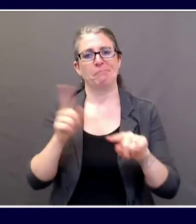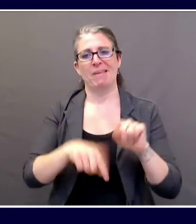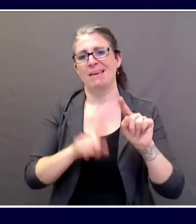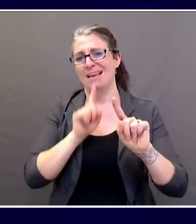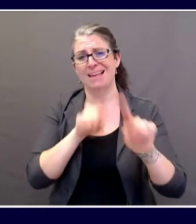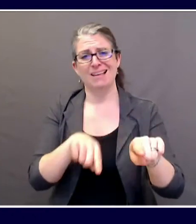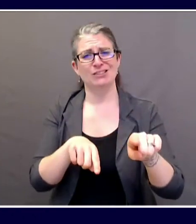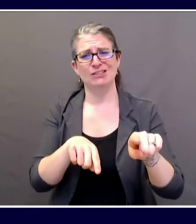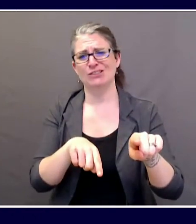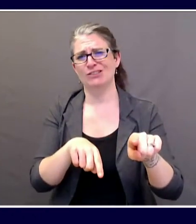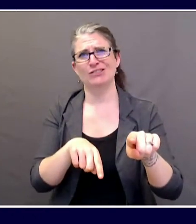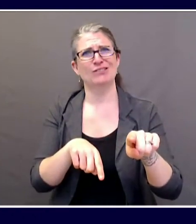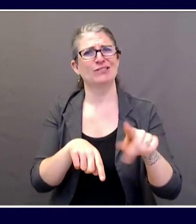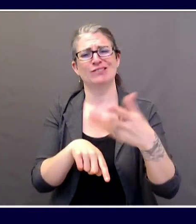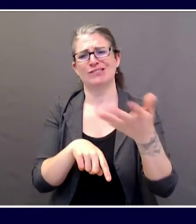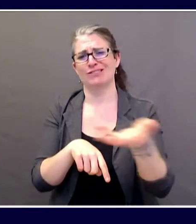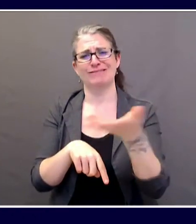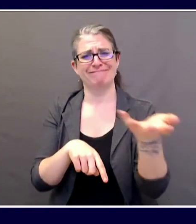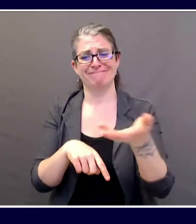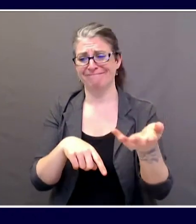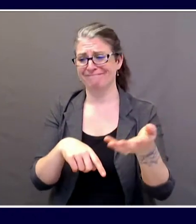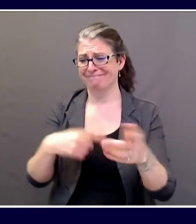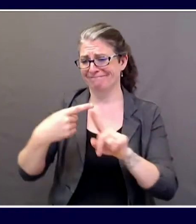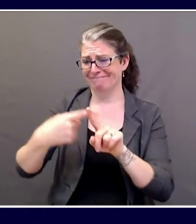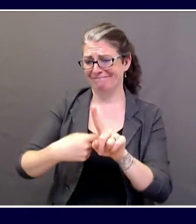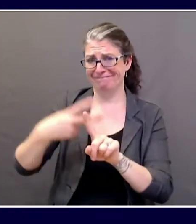that one of the pleasant